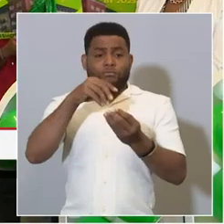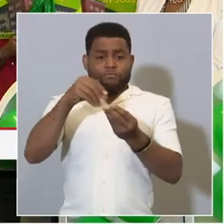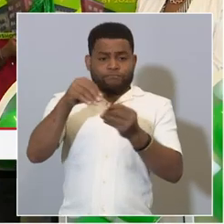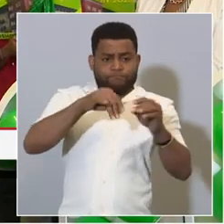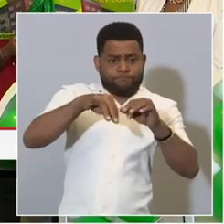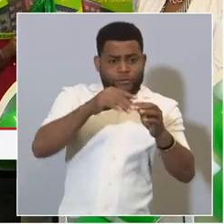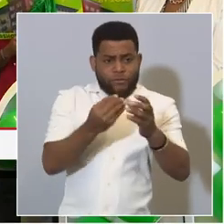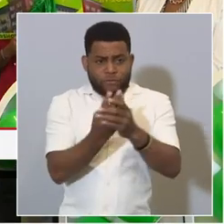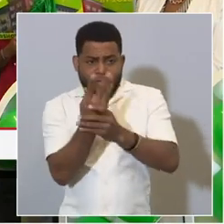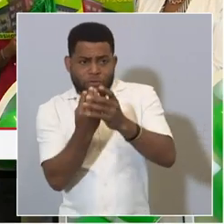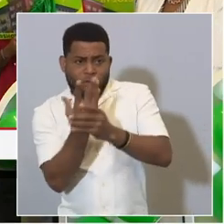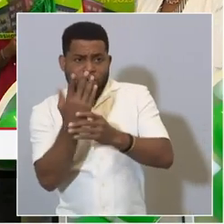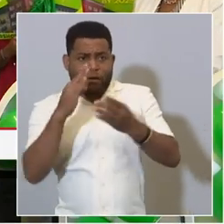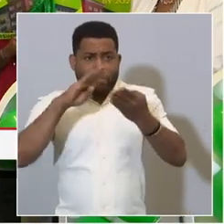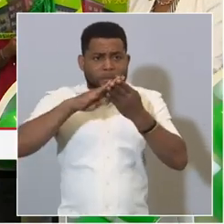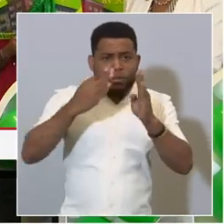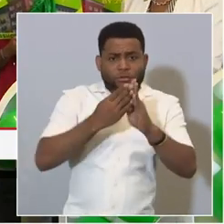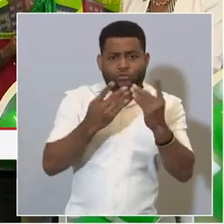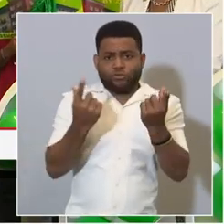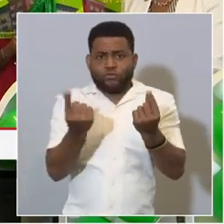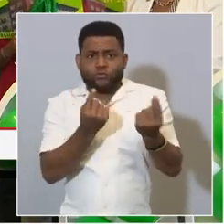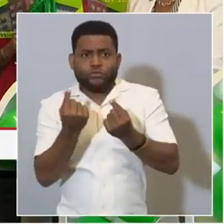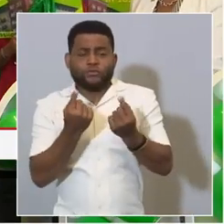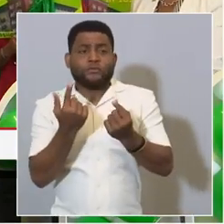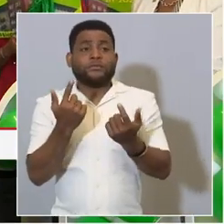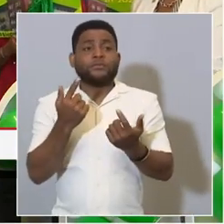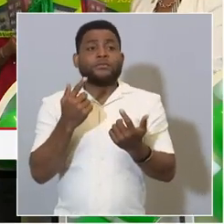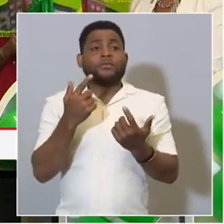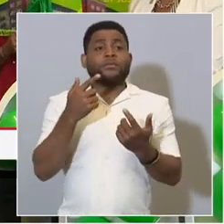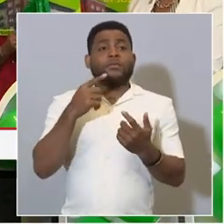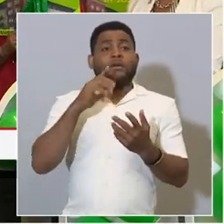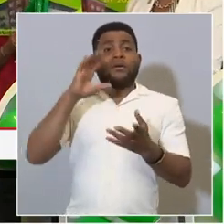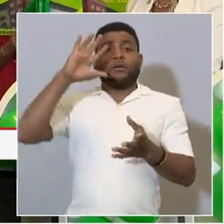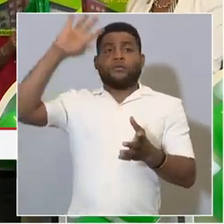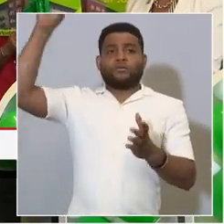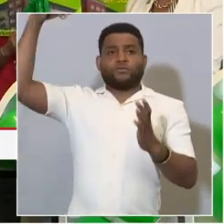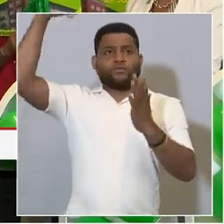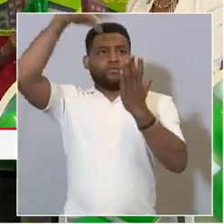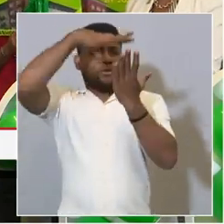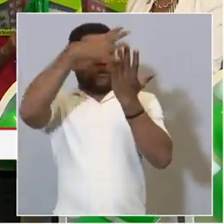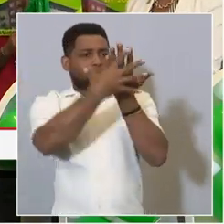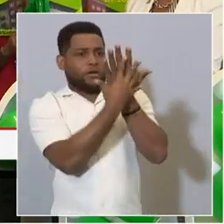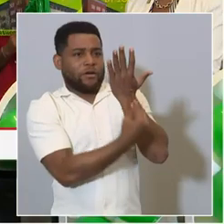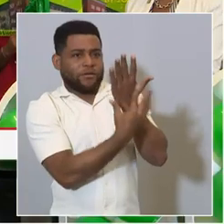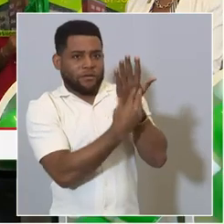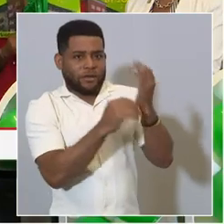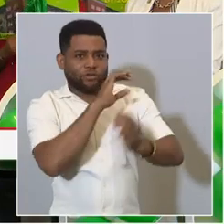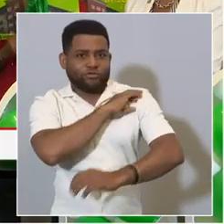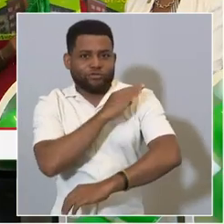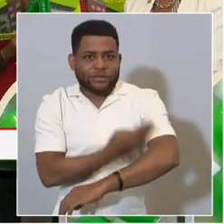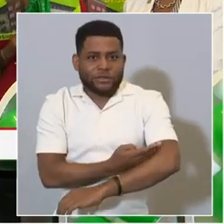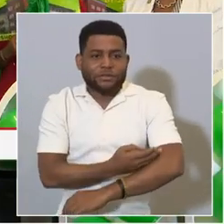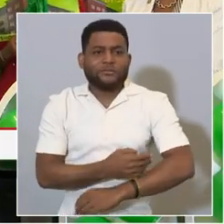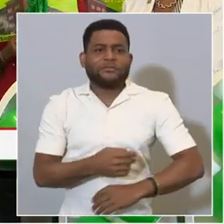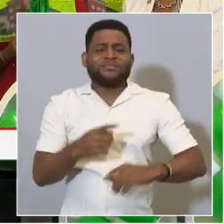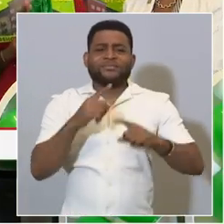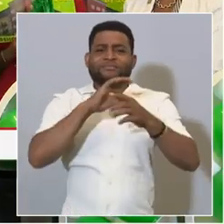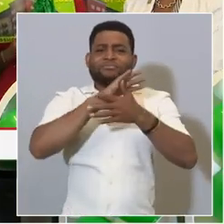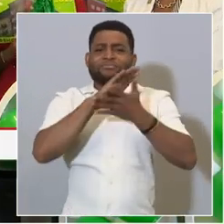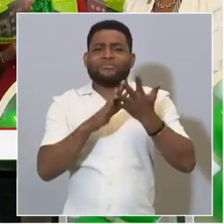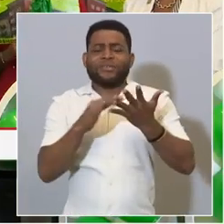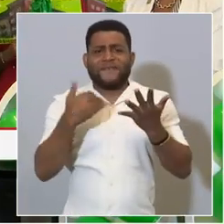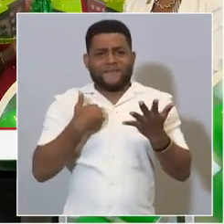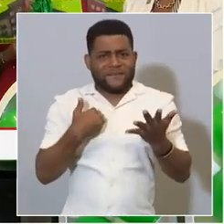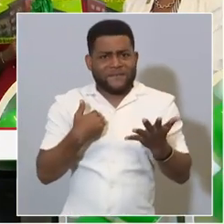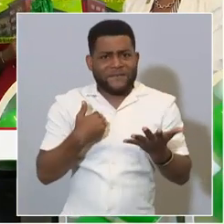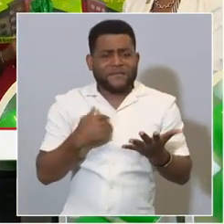solar panels, a green roof, and is designed to be LEED Gold. Terrace Manor would not have been possible today